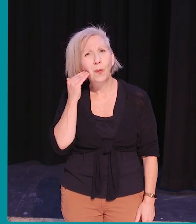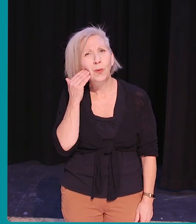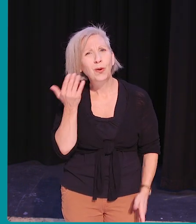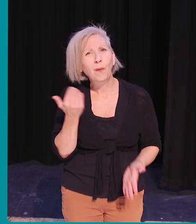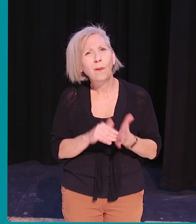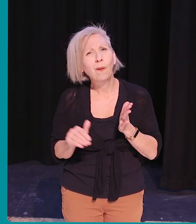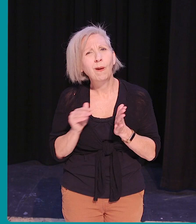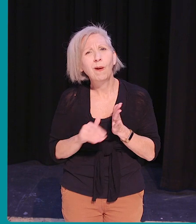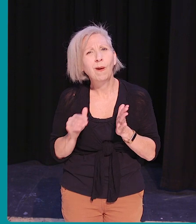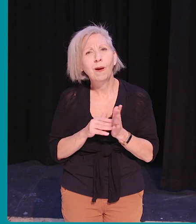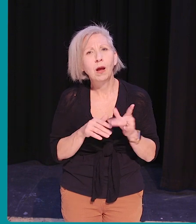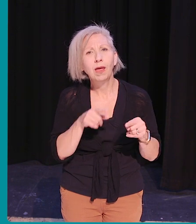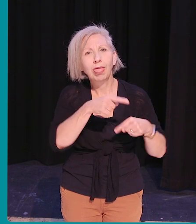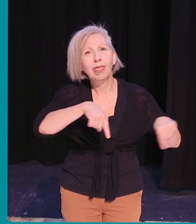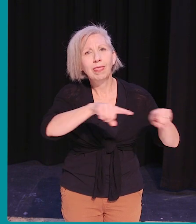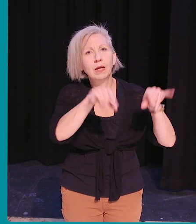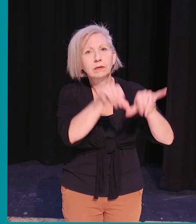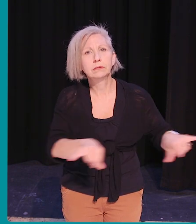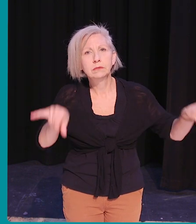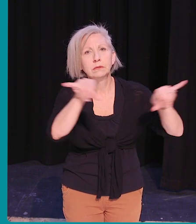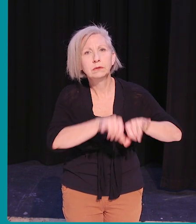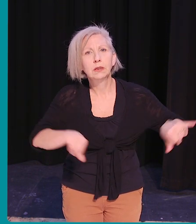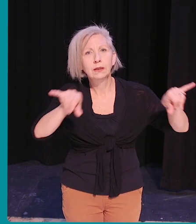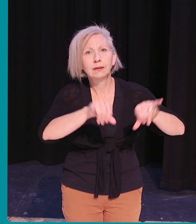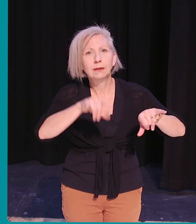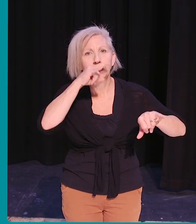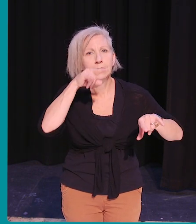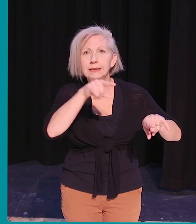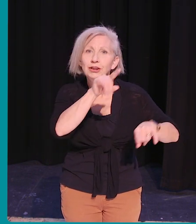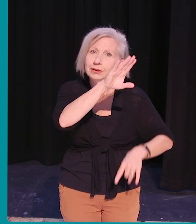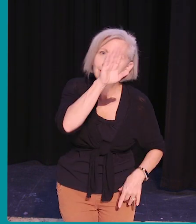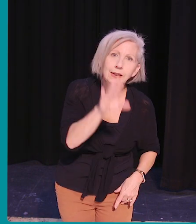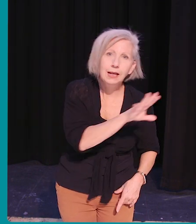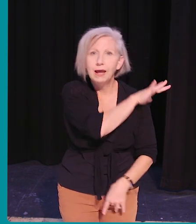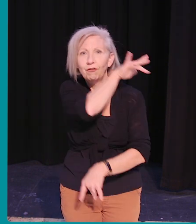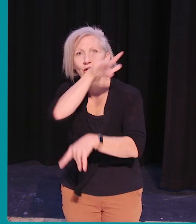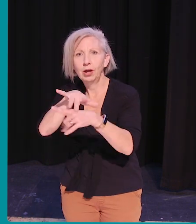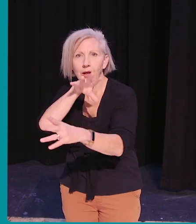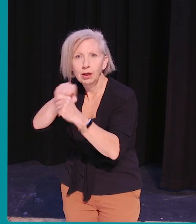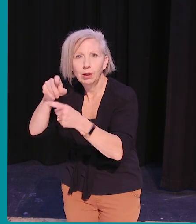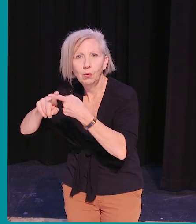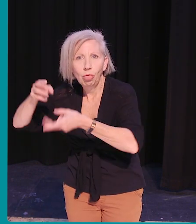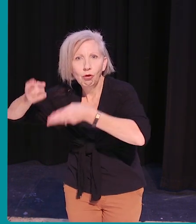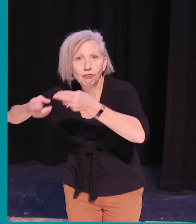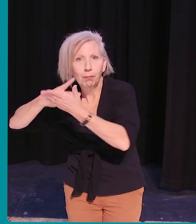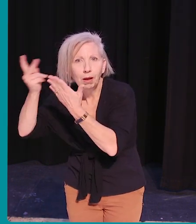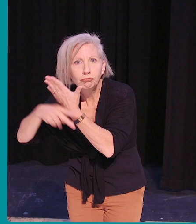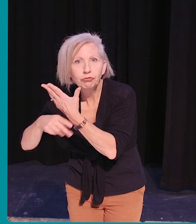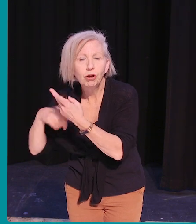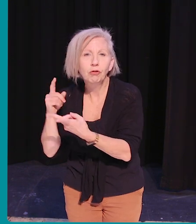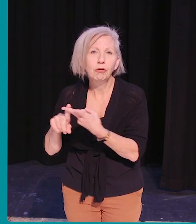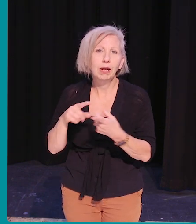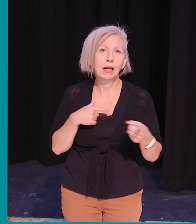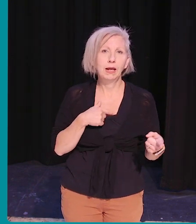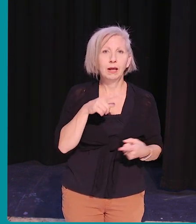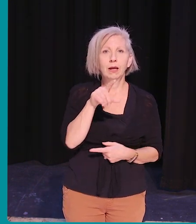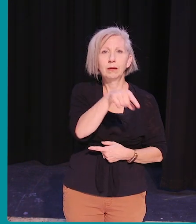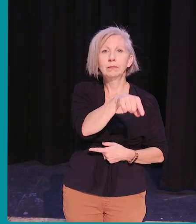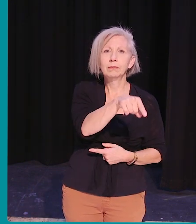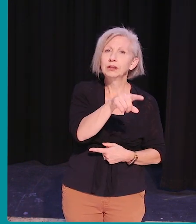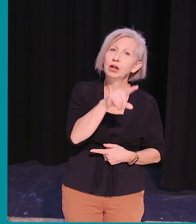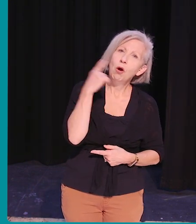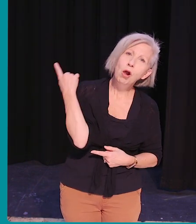the same kids. Jerry's never gets to build rockets. She never gets to play with robots. Jerry, during the fit block or the win period,